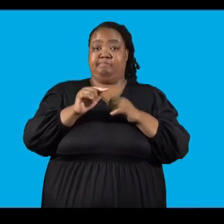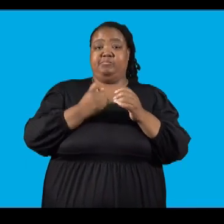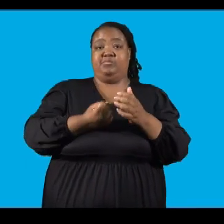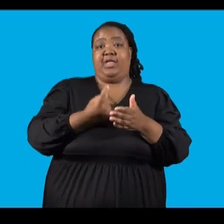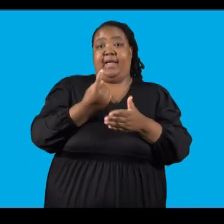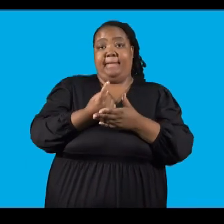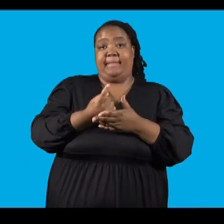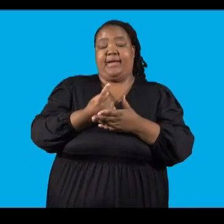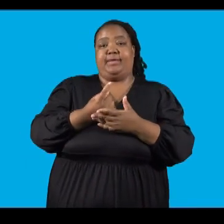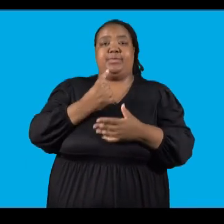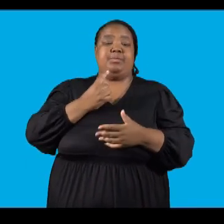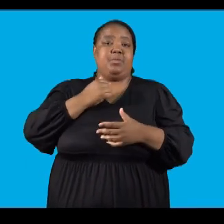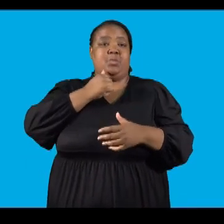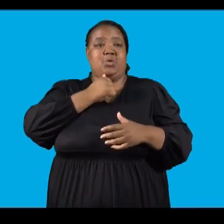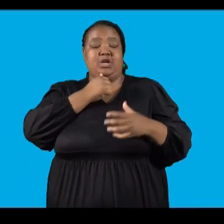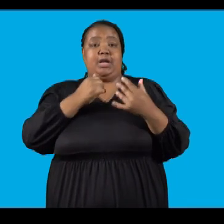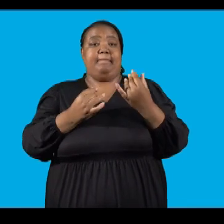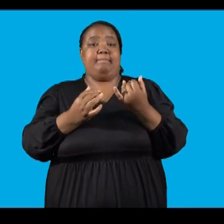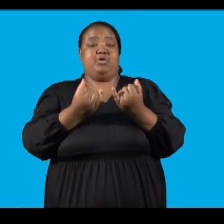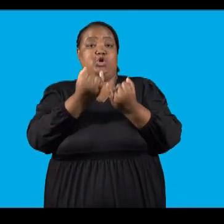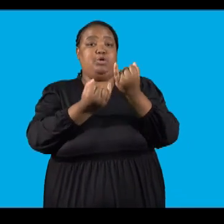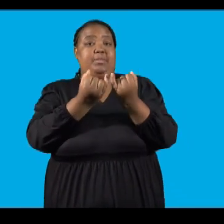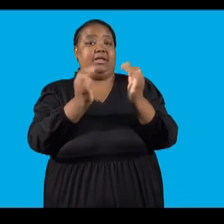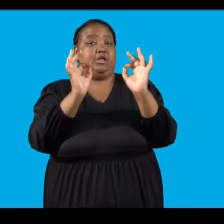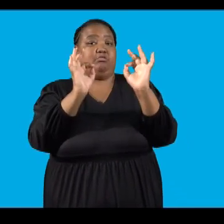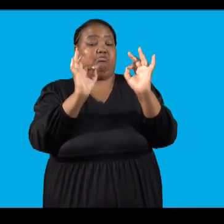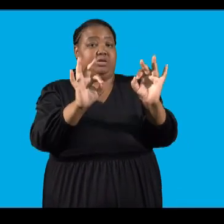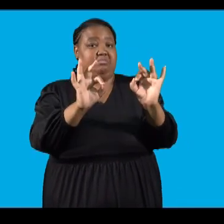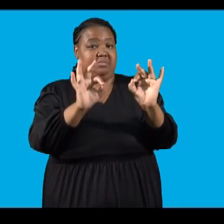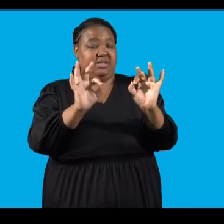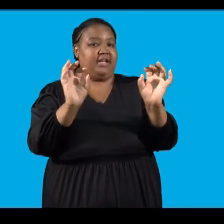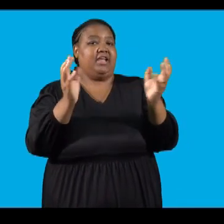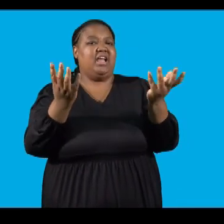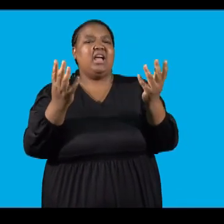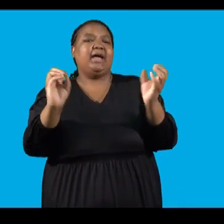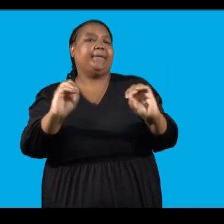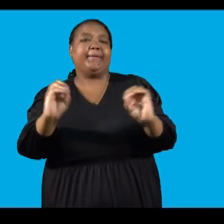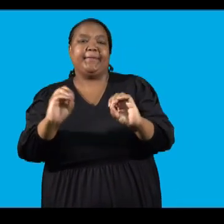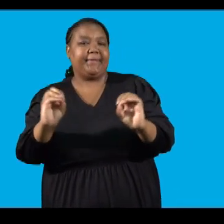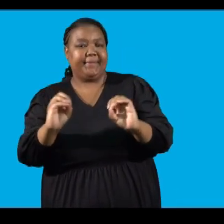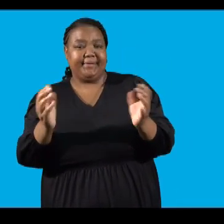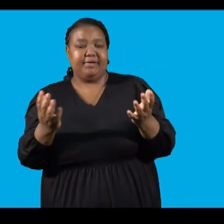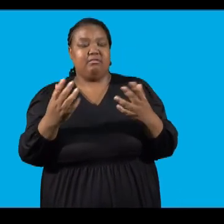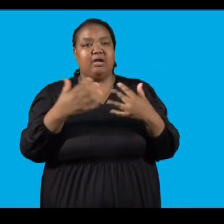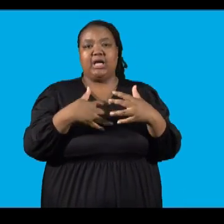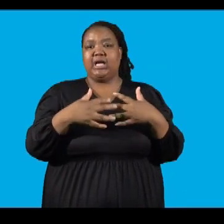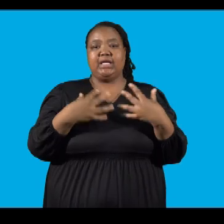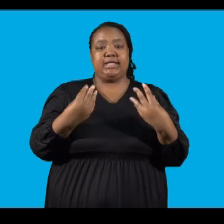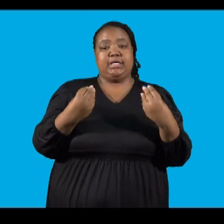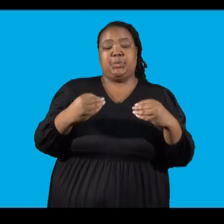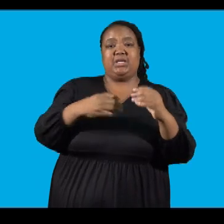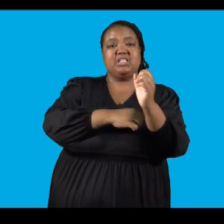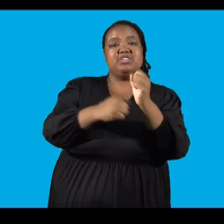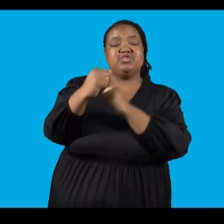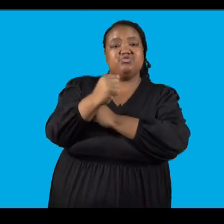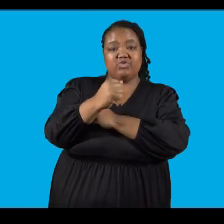it occurs when any of the conditions of the perfect competition do not exist. So any